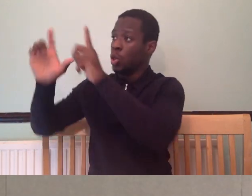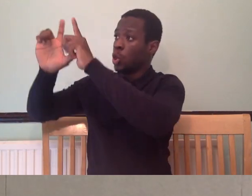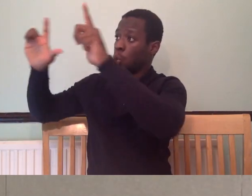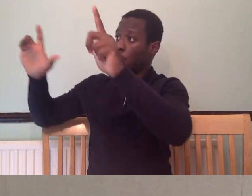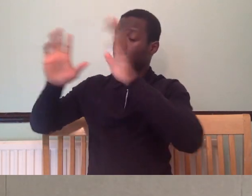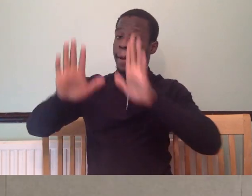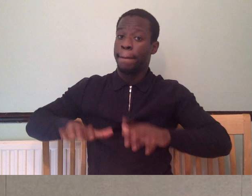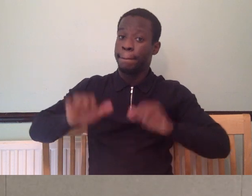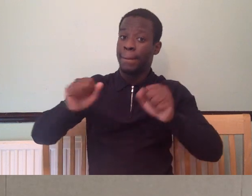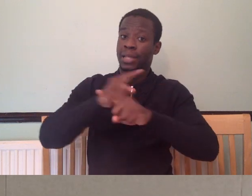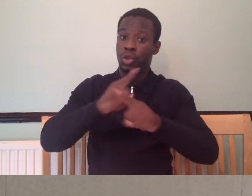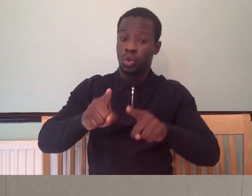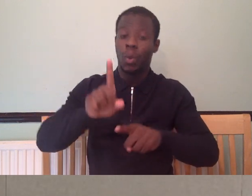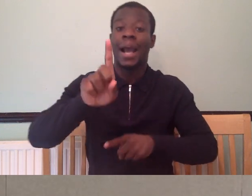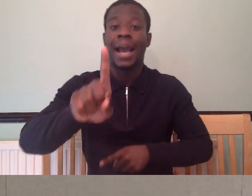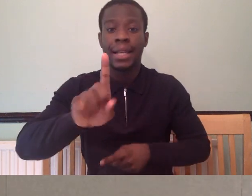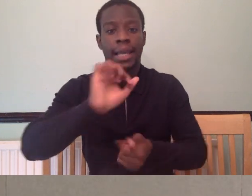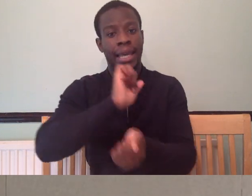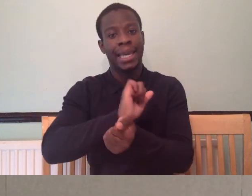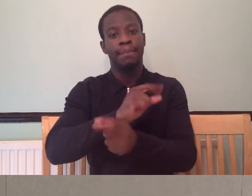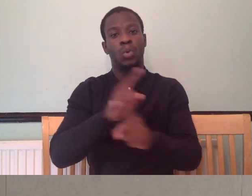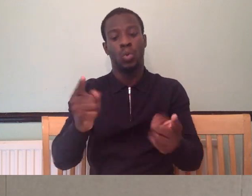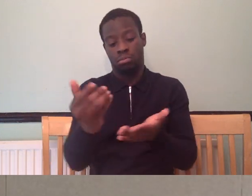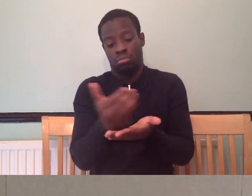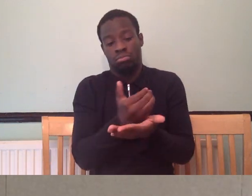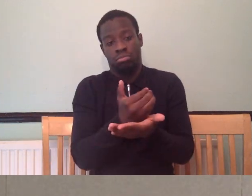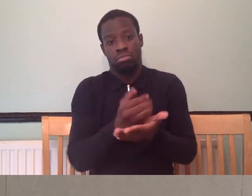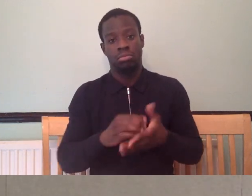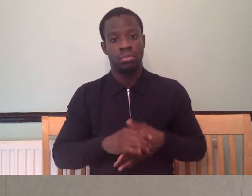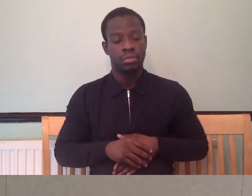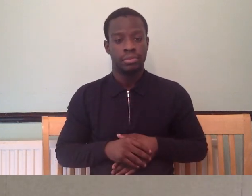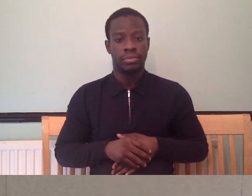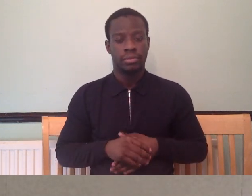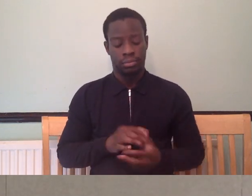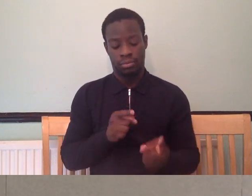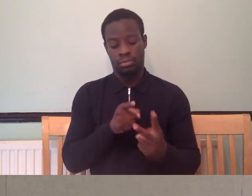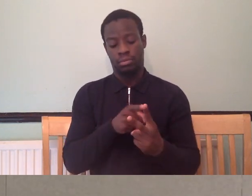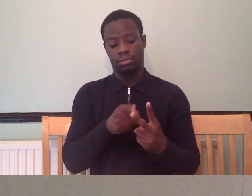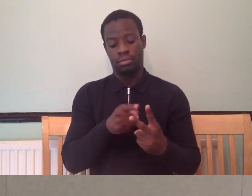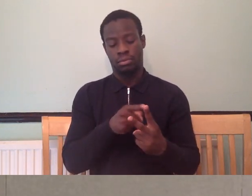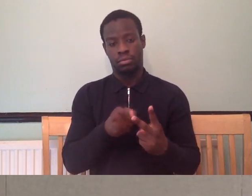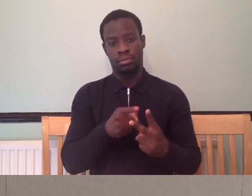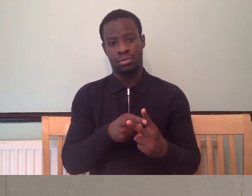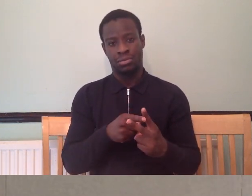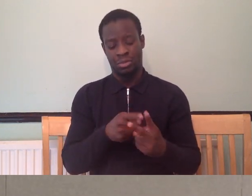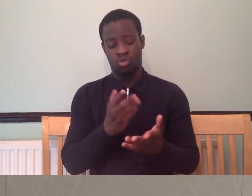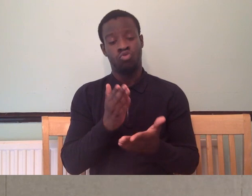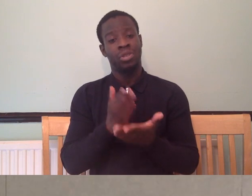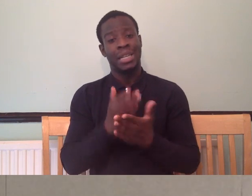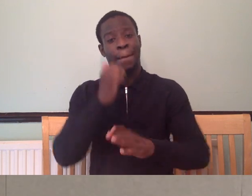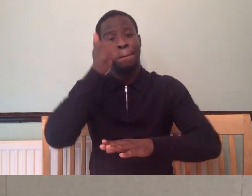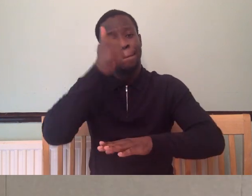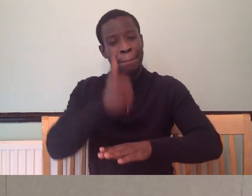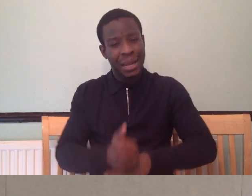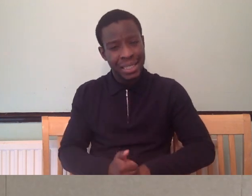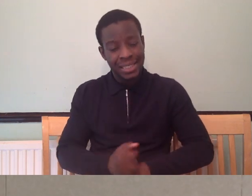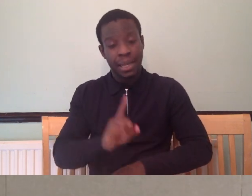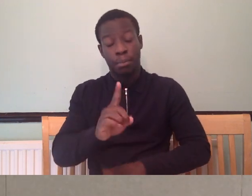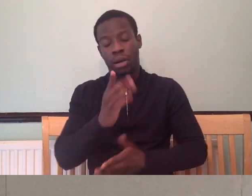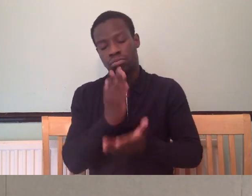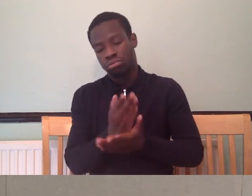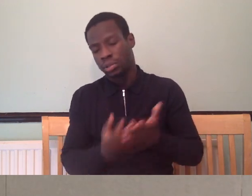bless you and keep you. These are two of the most basic yet